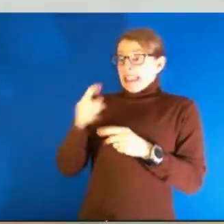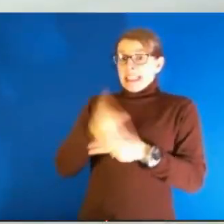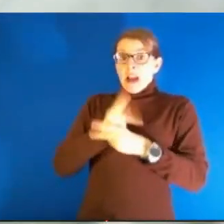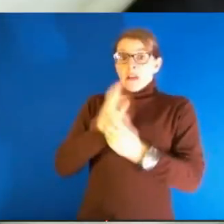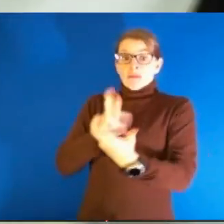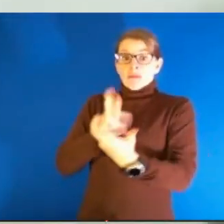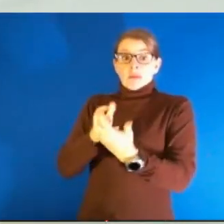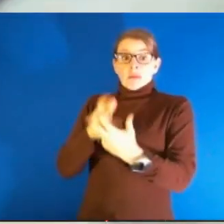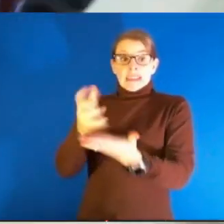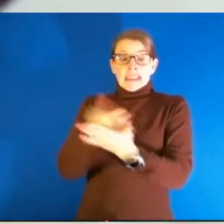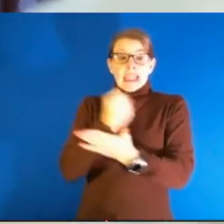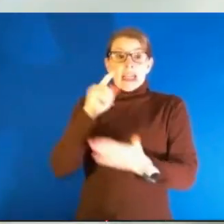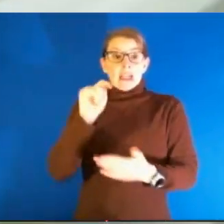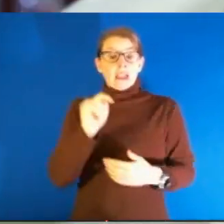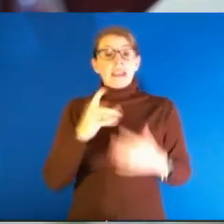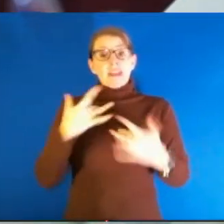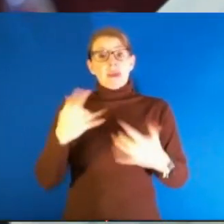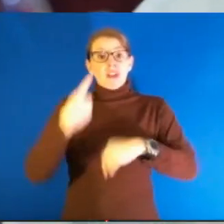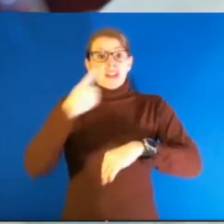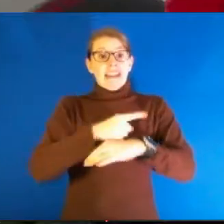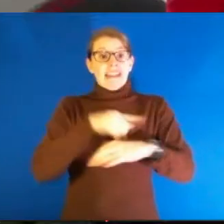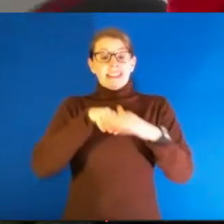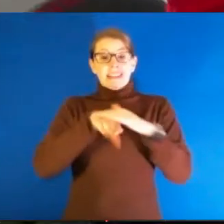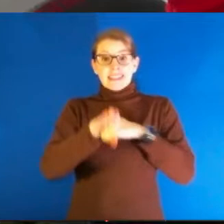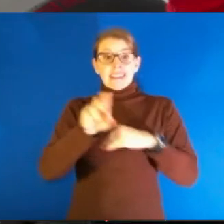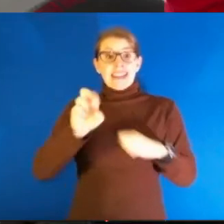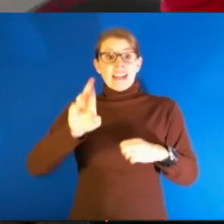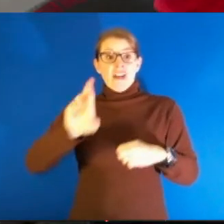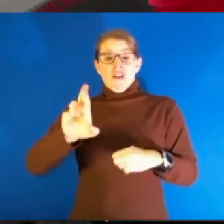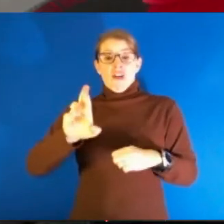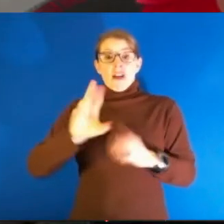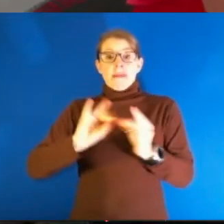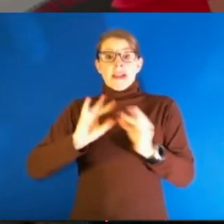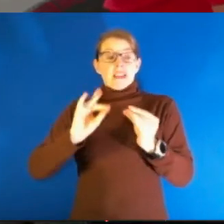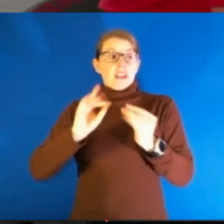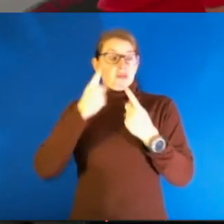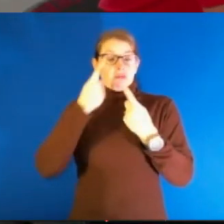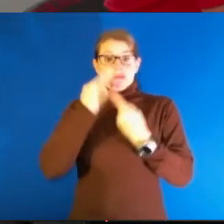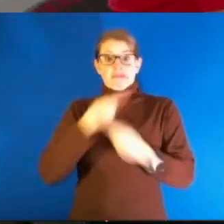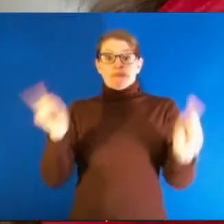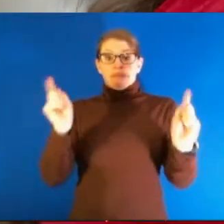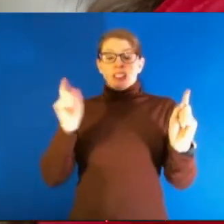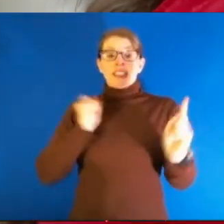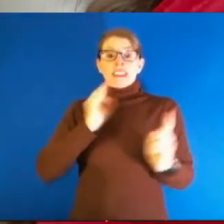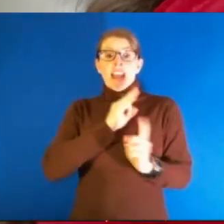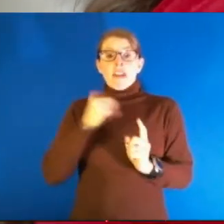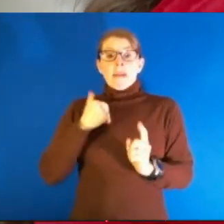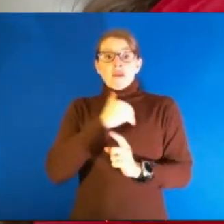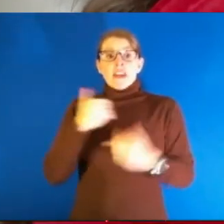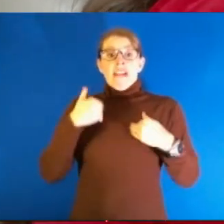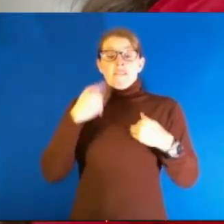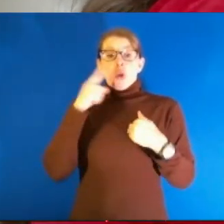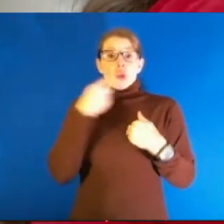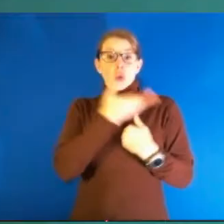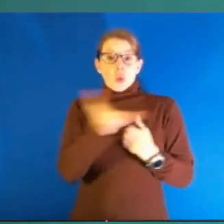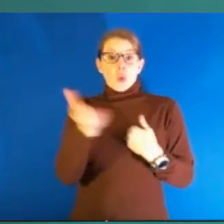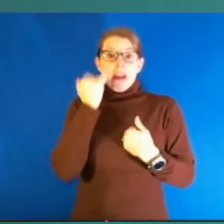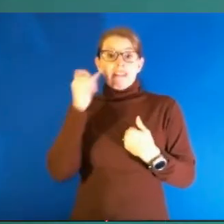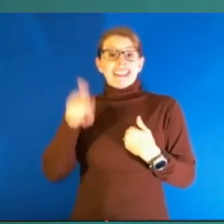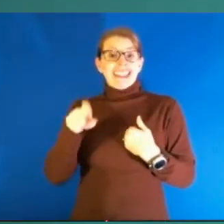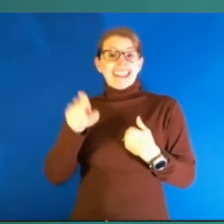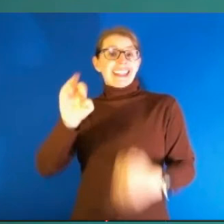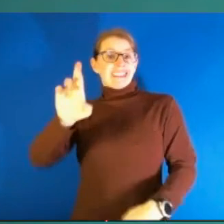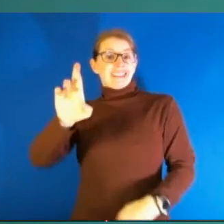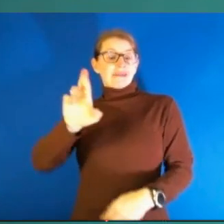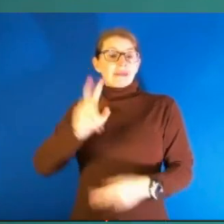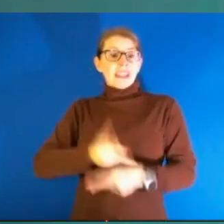look inside a typical day inside the ER and share the message those staff members have for you if you do need emergency care. So everyone, please